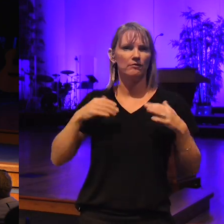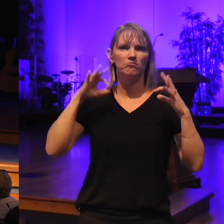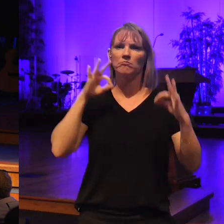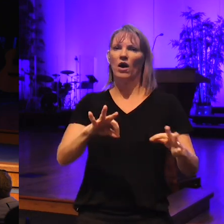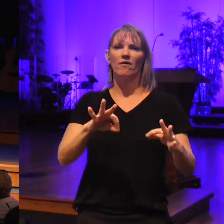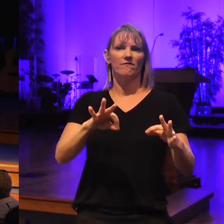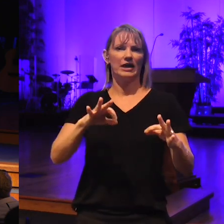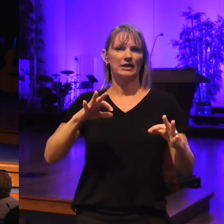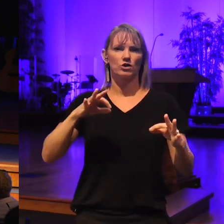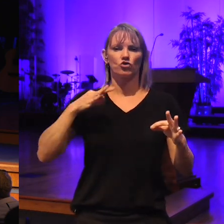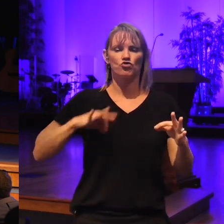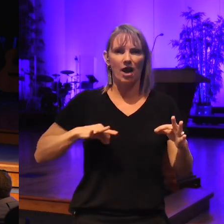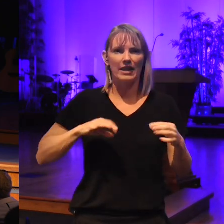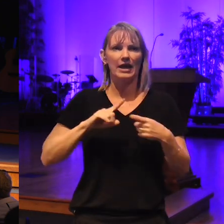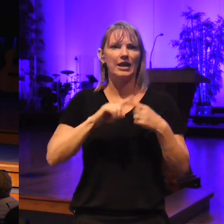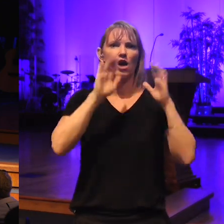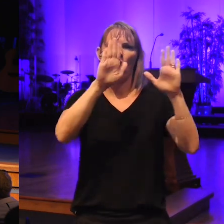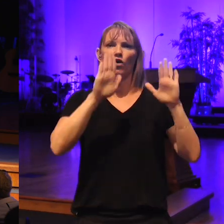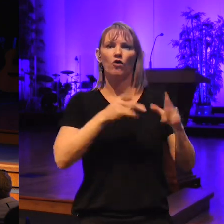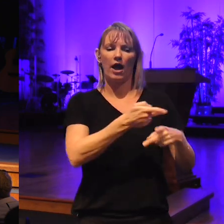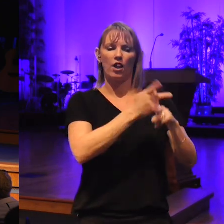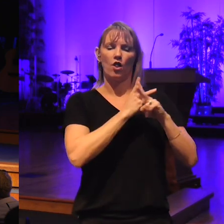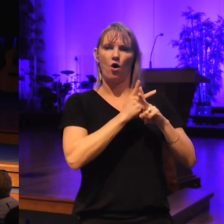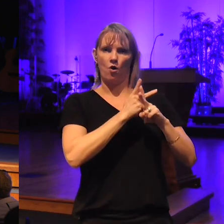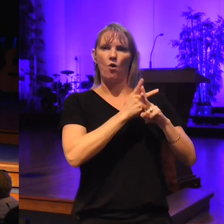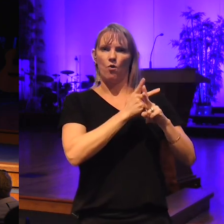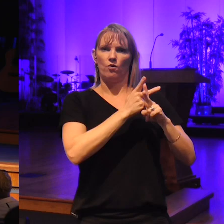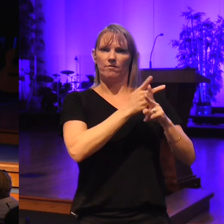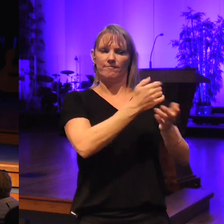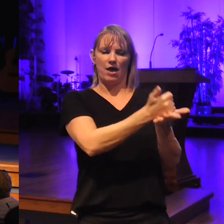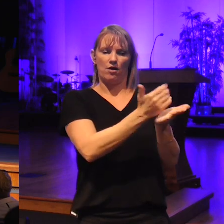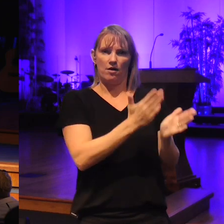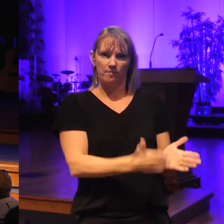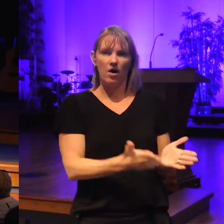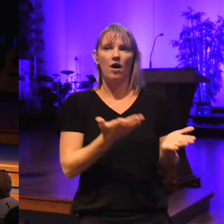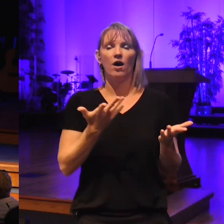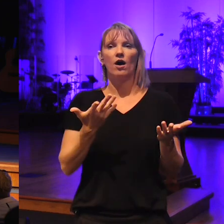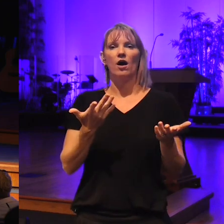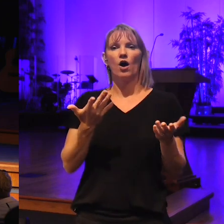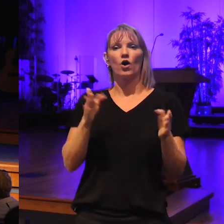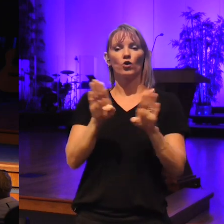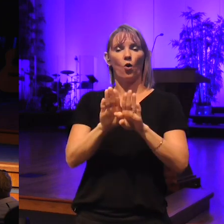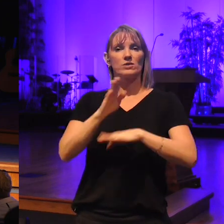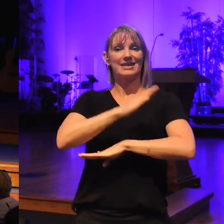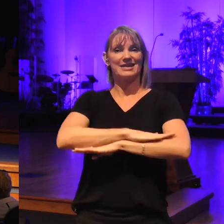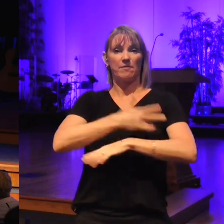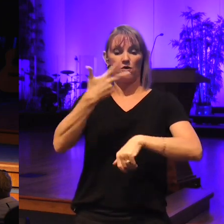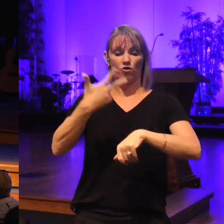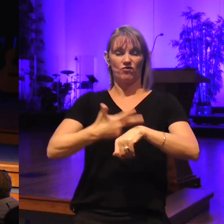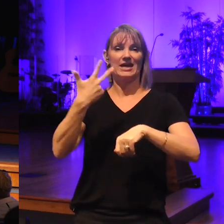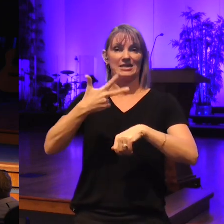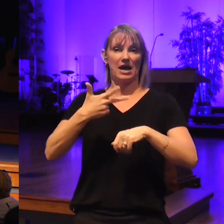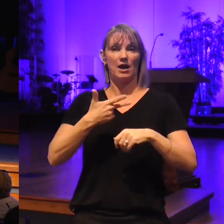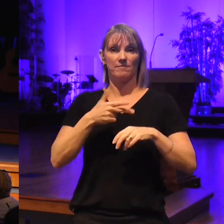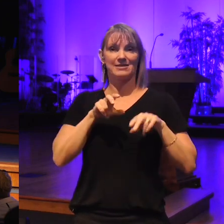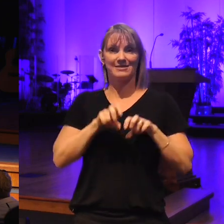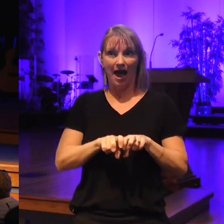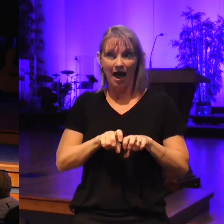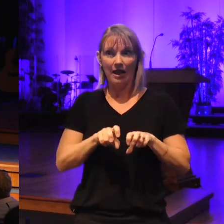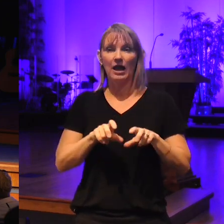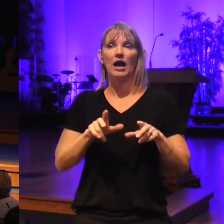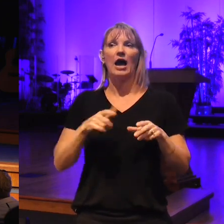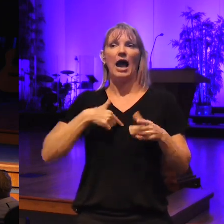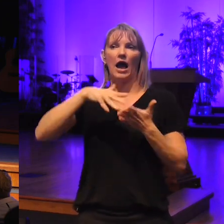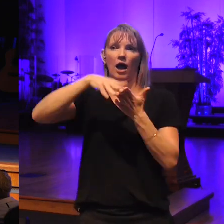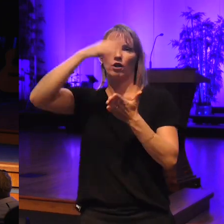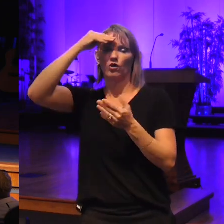credit and a great loan officer, we would get to the closing table 3 different times and they'd say no. I learned a lot about Wall